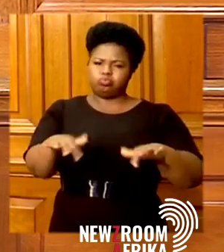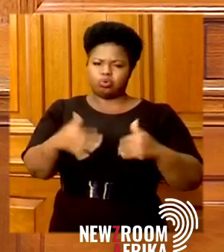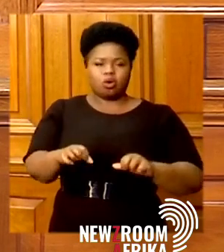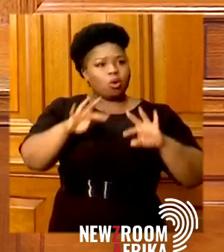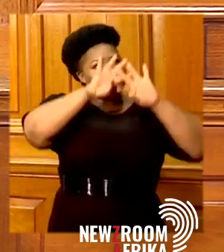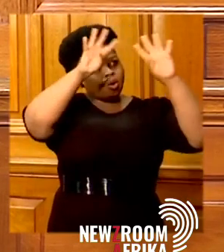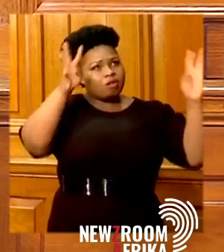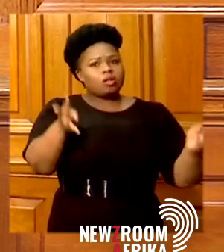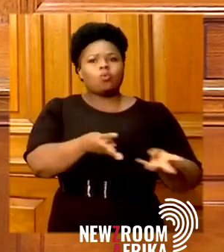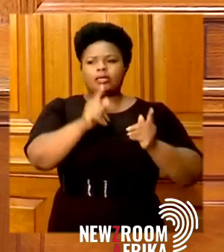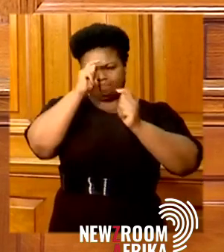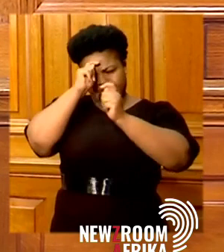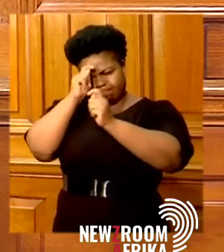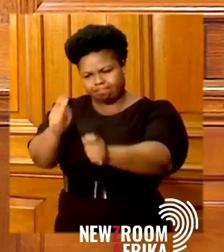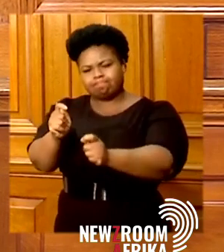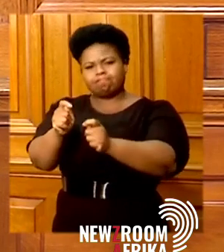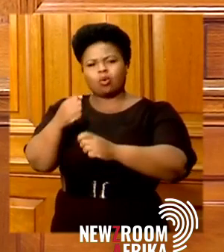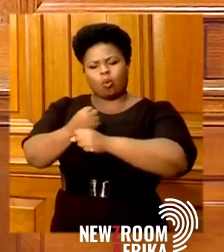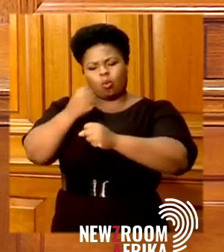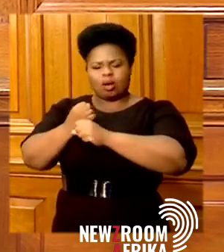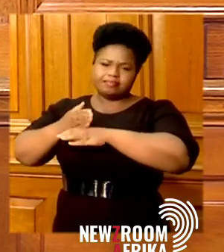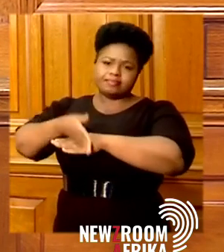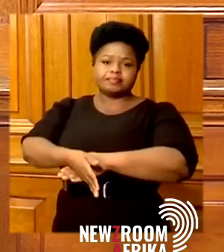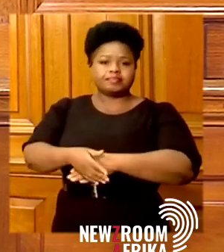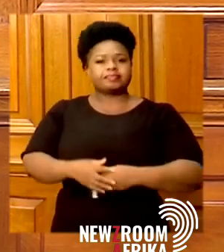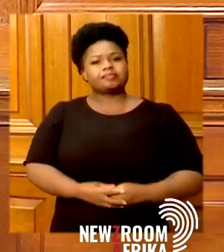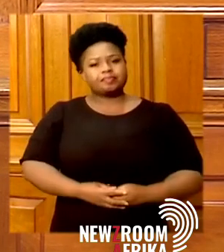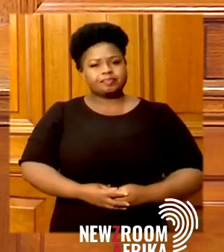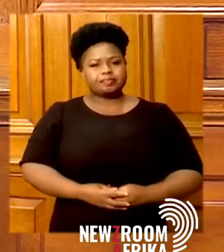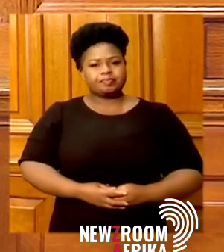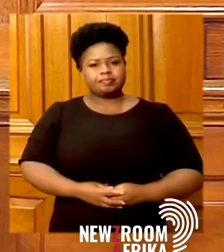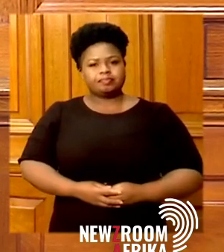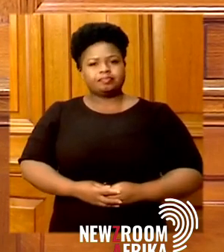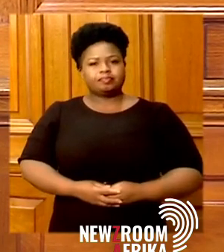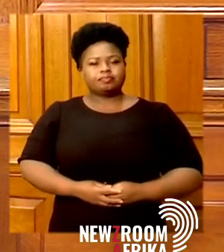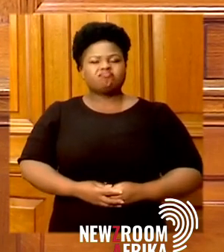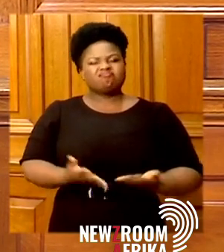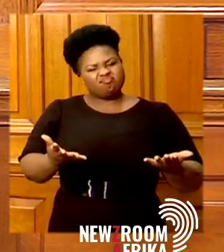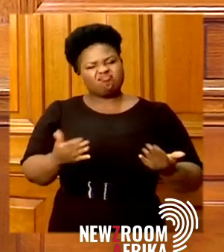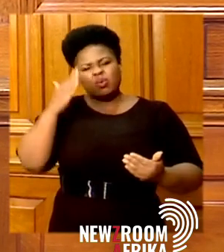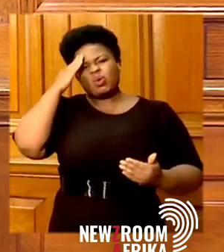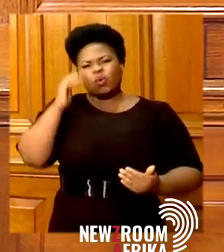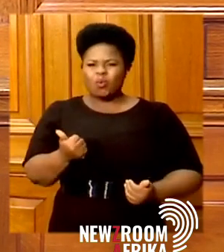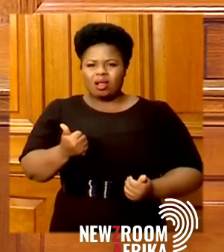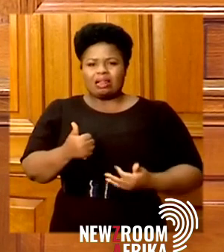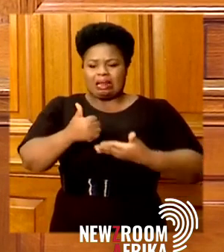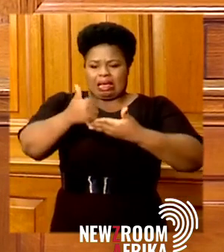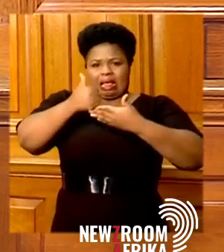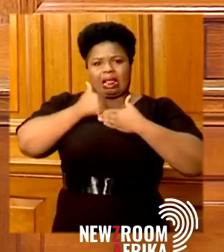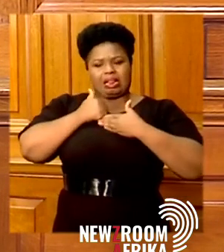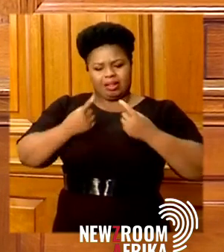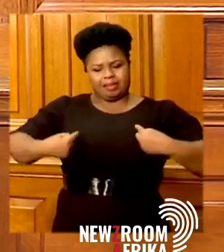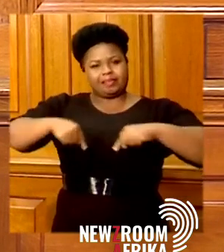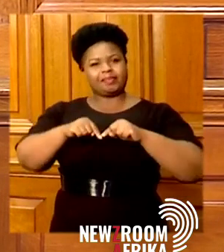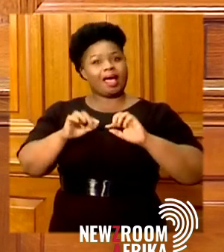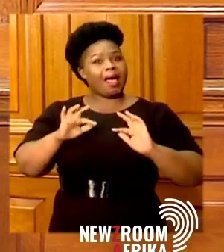globally. We have long held the view that a vaccine would be our most decisive